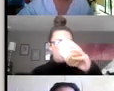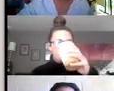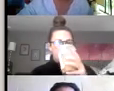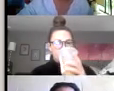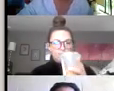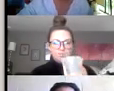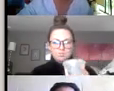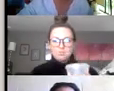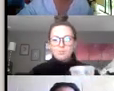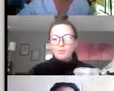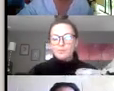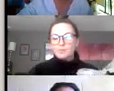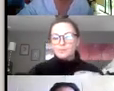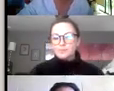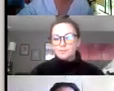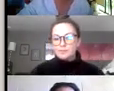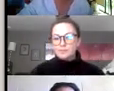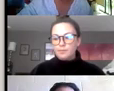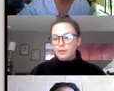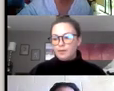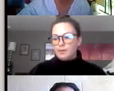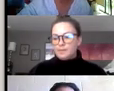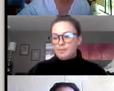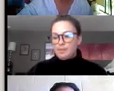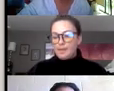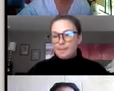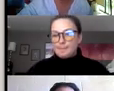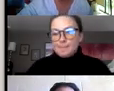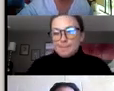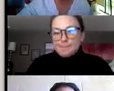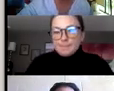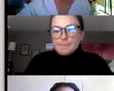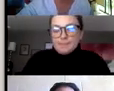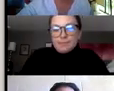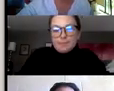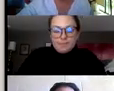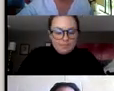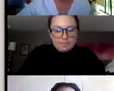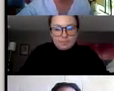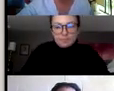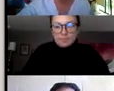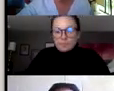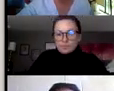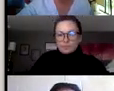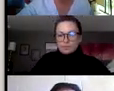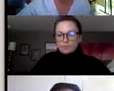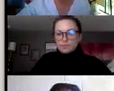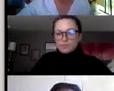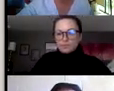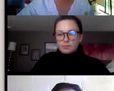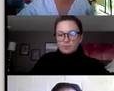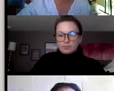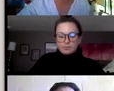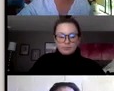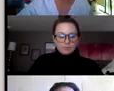helping to diminish the patriarchal structure of the Spanish language, which favors the masculine form